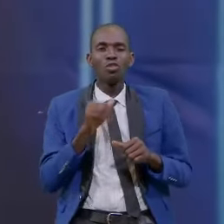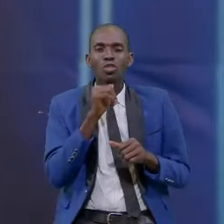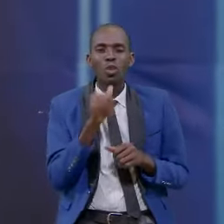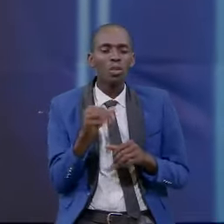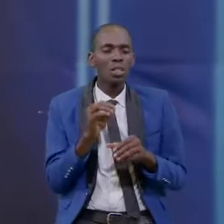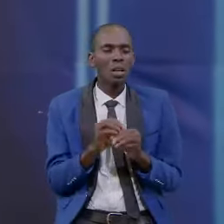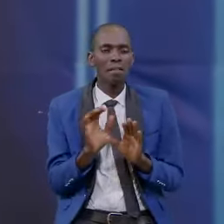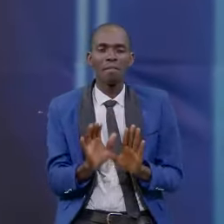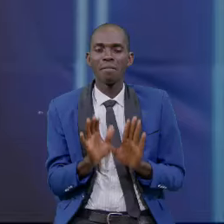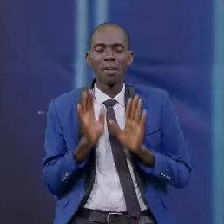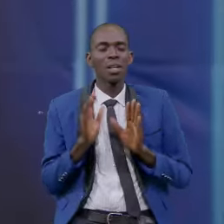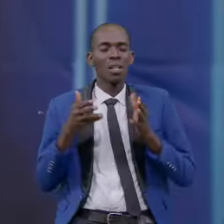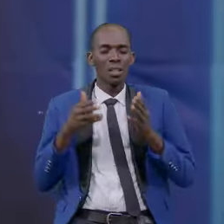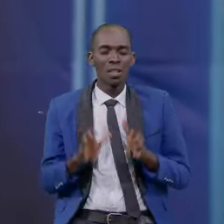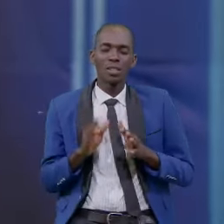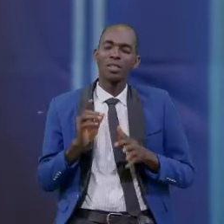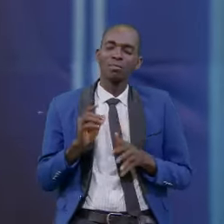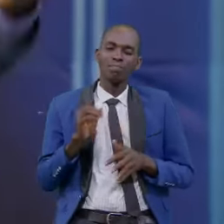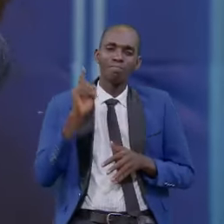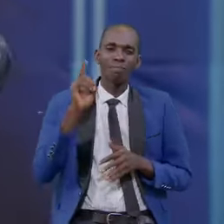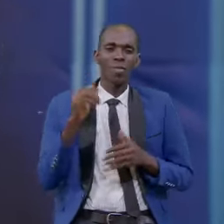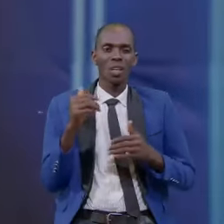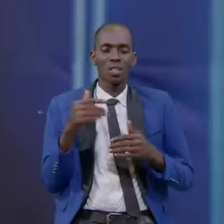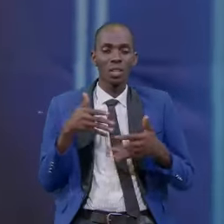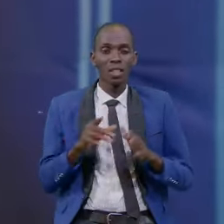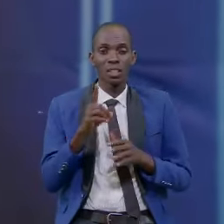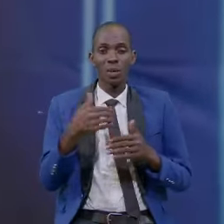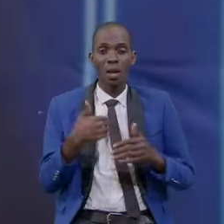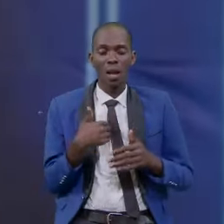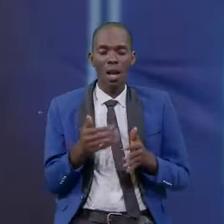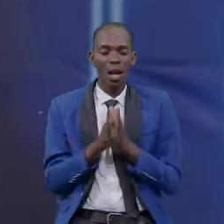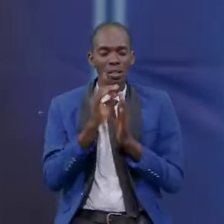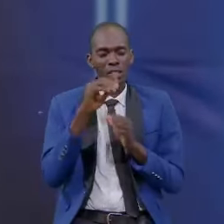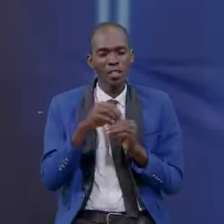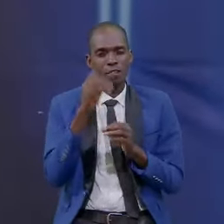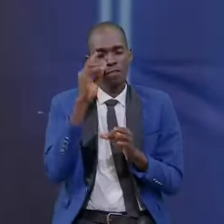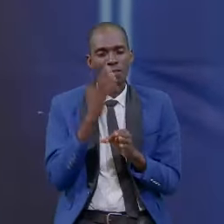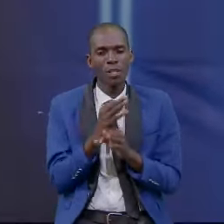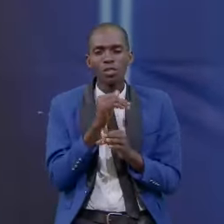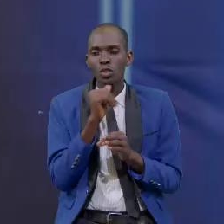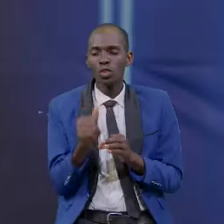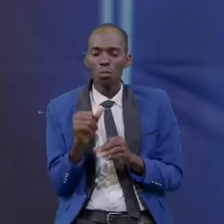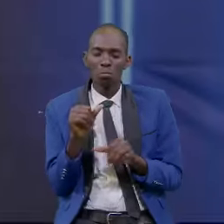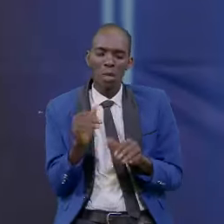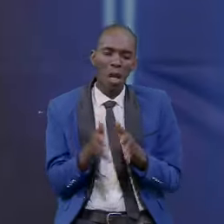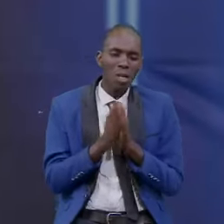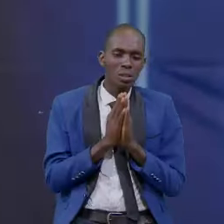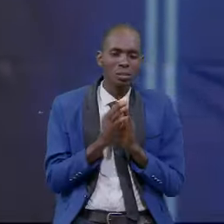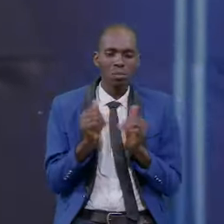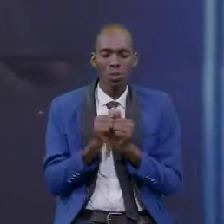fear. Let him ask in faith, not asking and doubting. Let him ask in